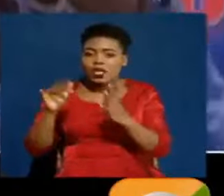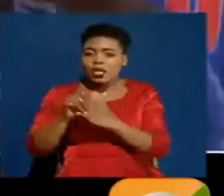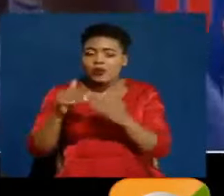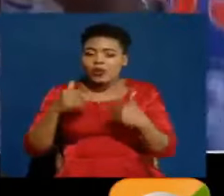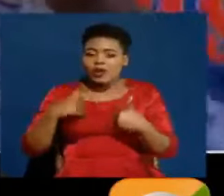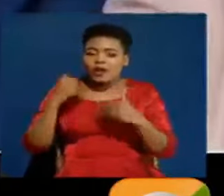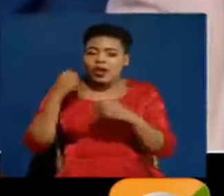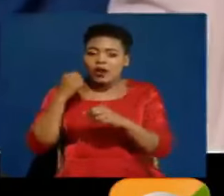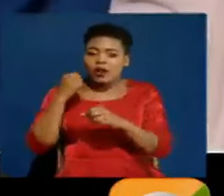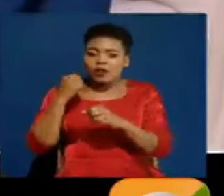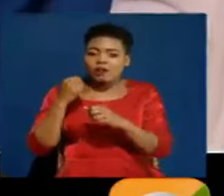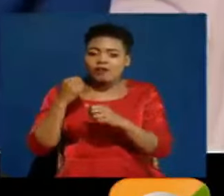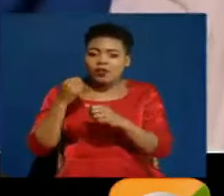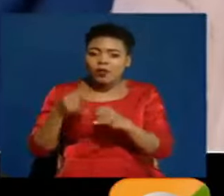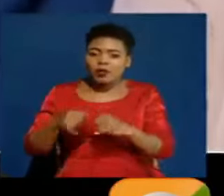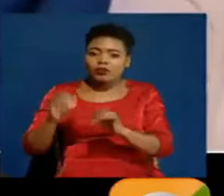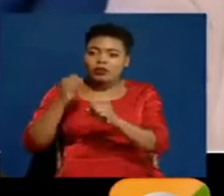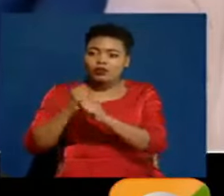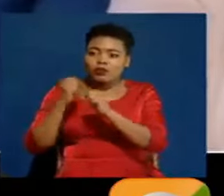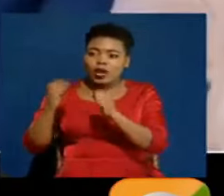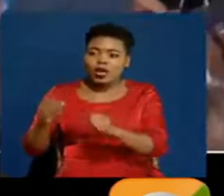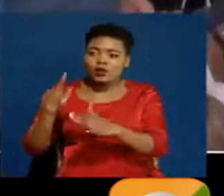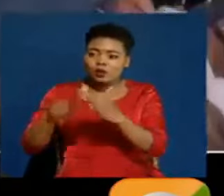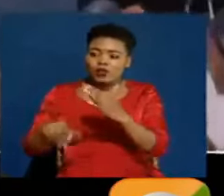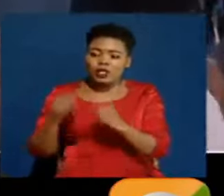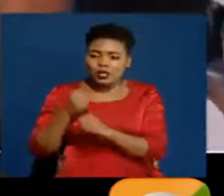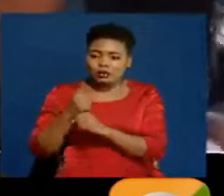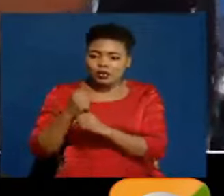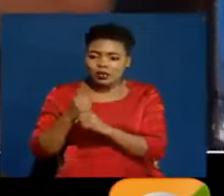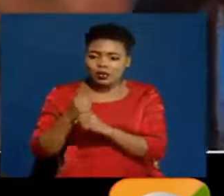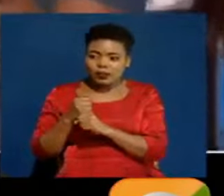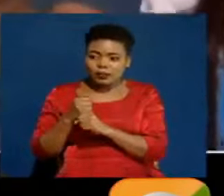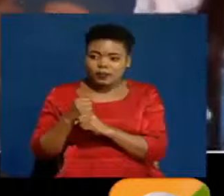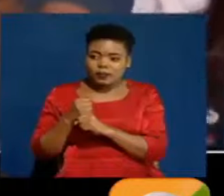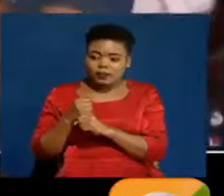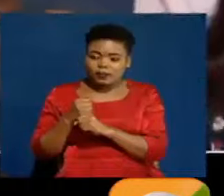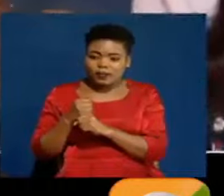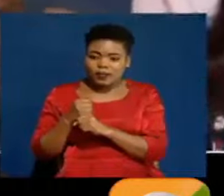effort in what was being done, that the